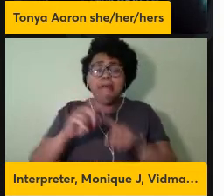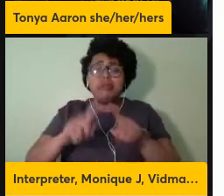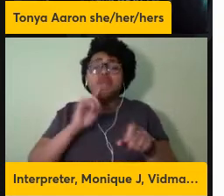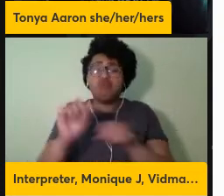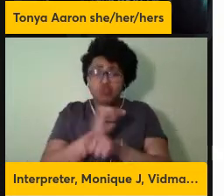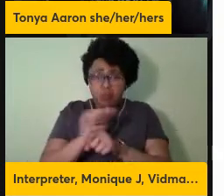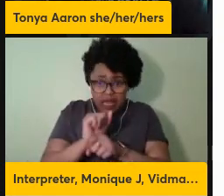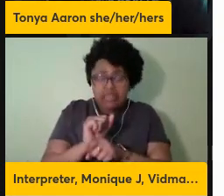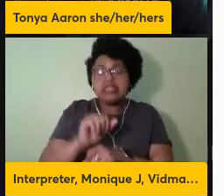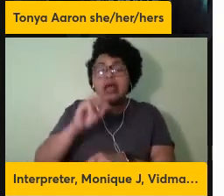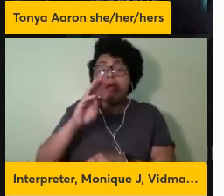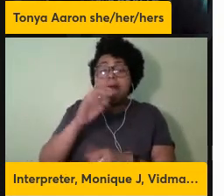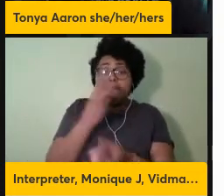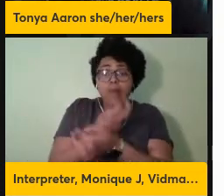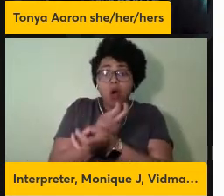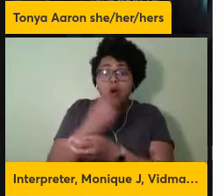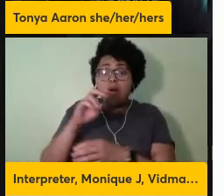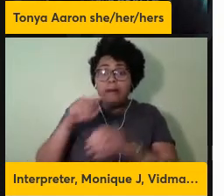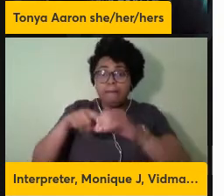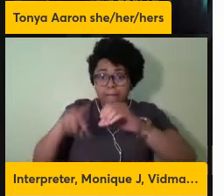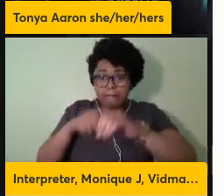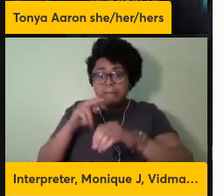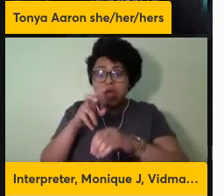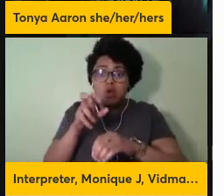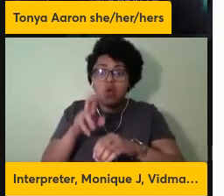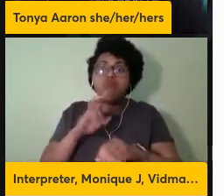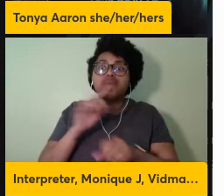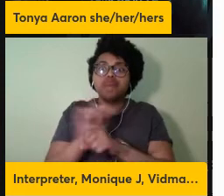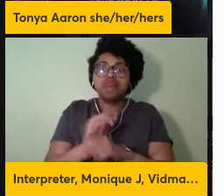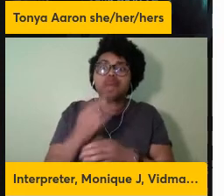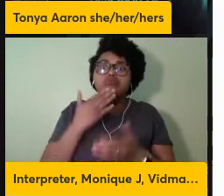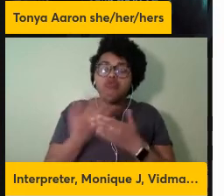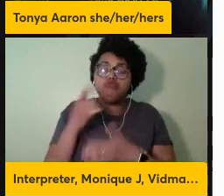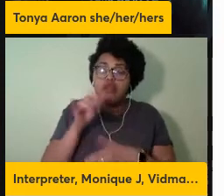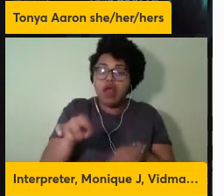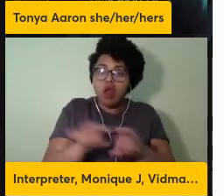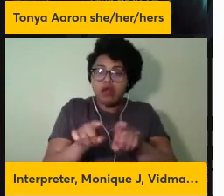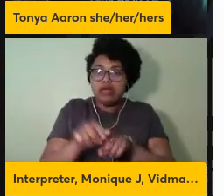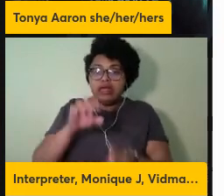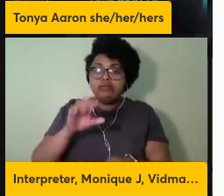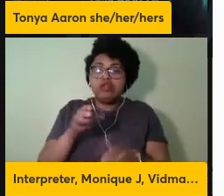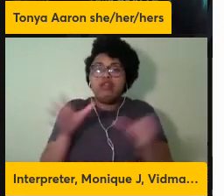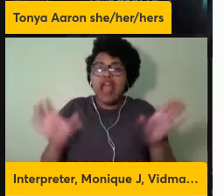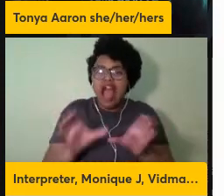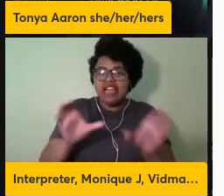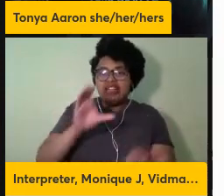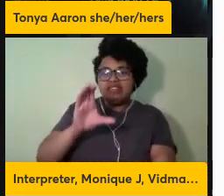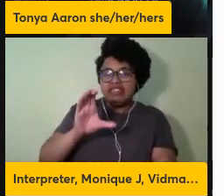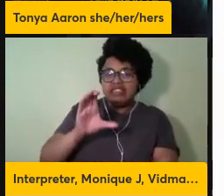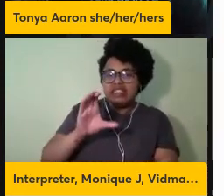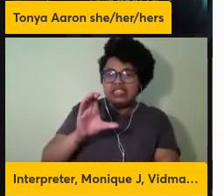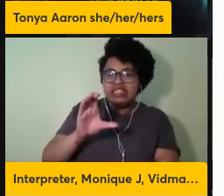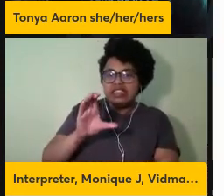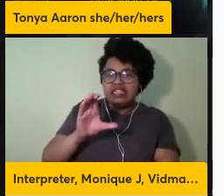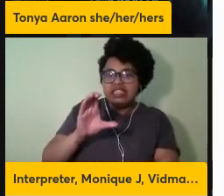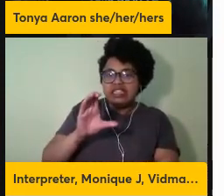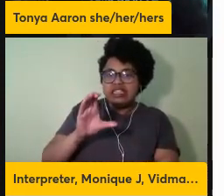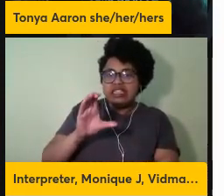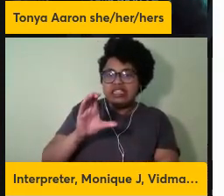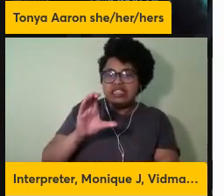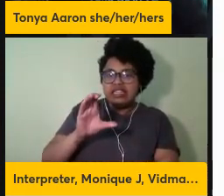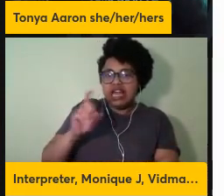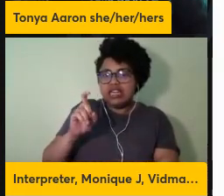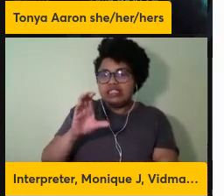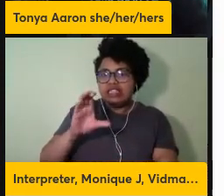one thing to keep in mind is that when CXCL12, active CXCL12 is high in solution, CXCR4 expression